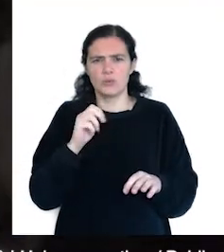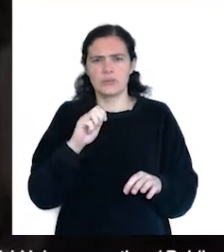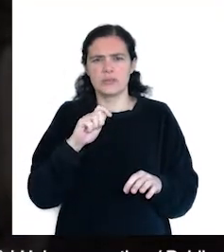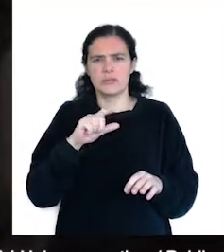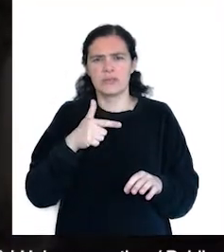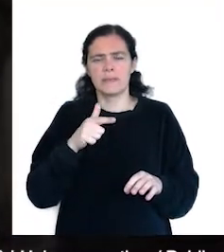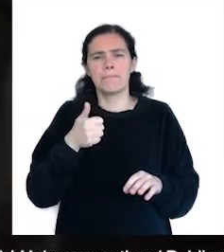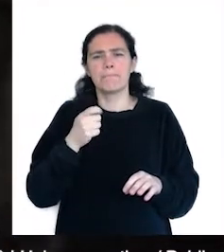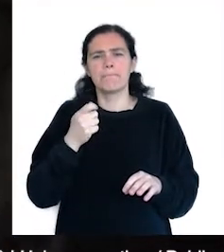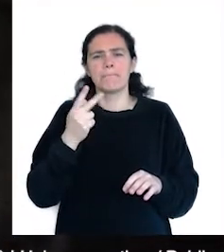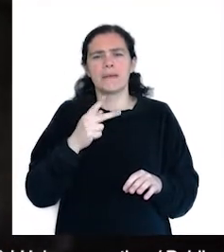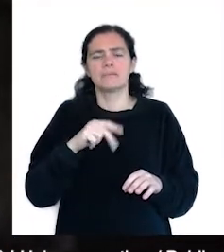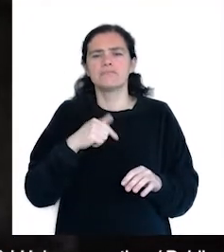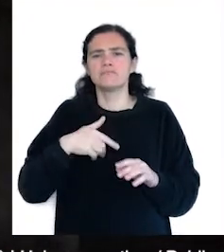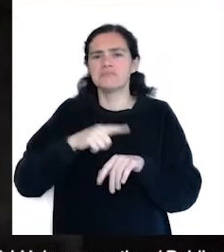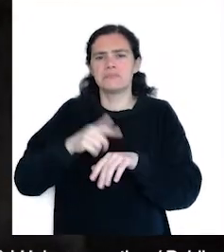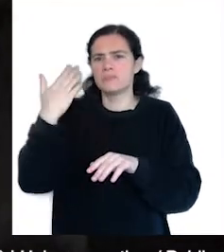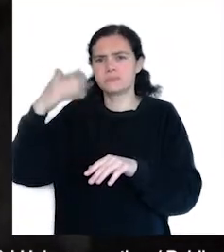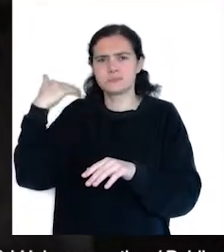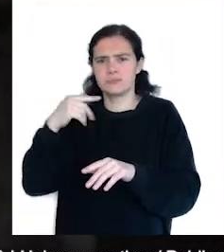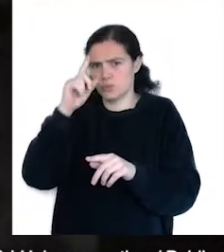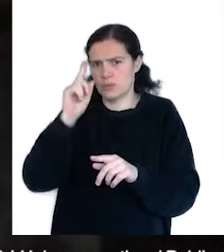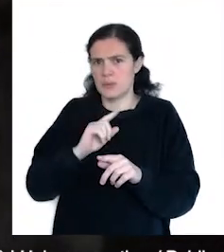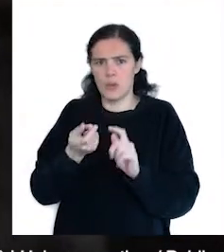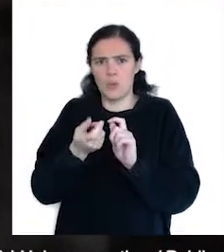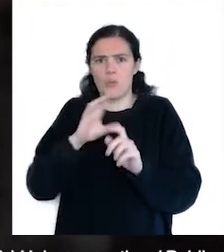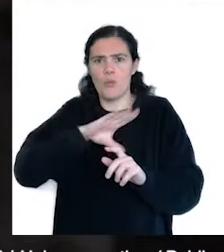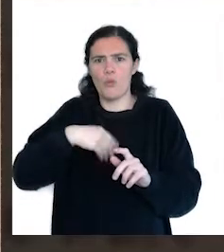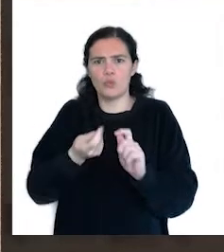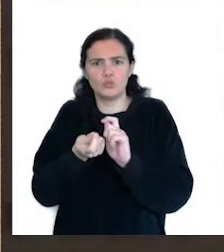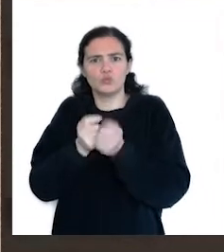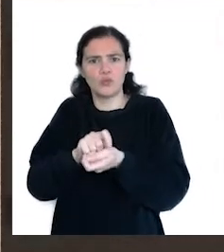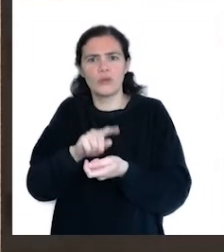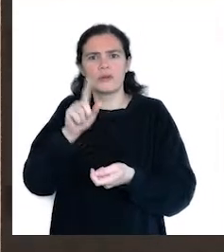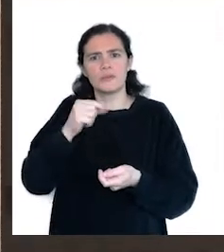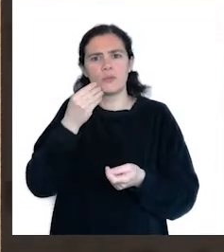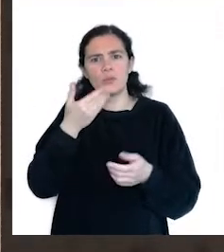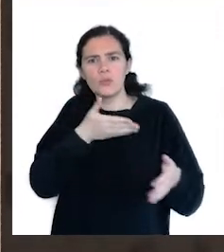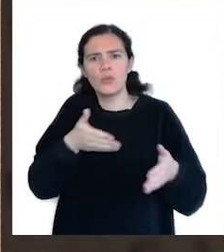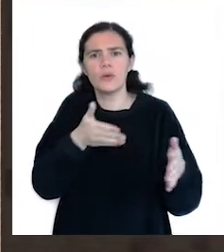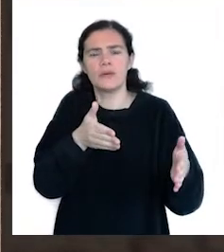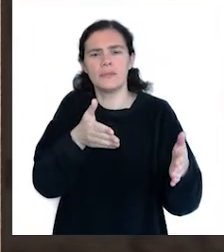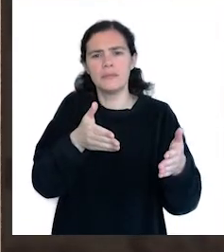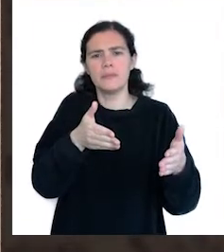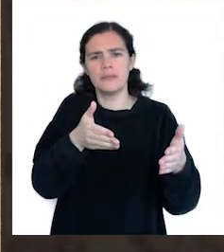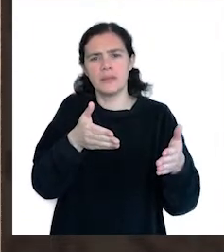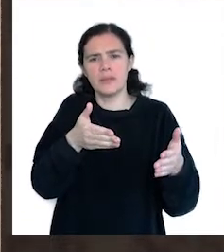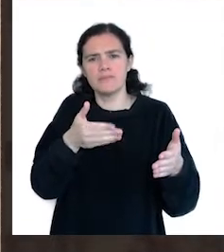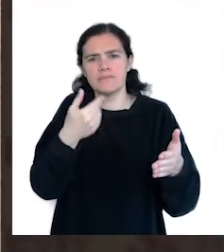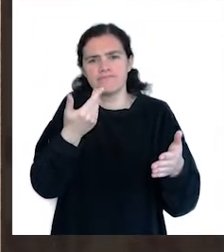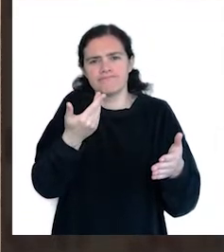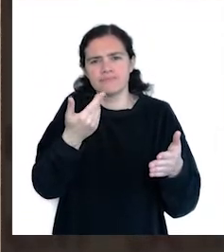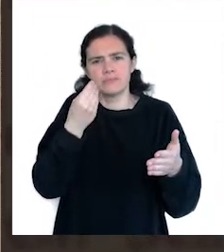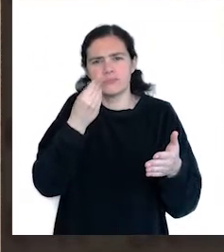Richard Hulsenbeck, who we didn't even know at the time that we would change the world and change the course,